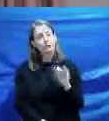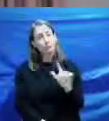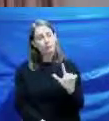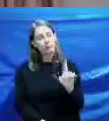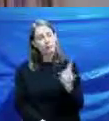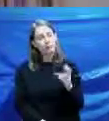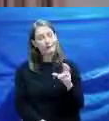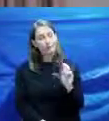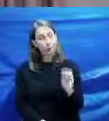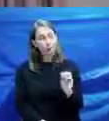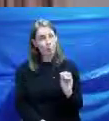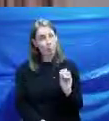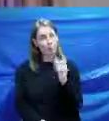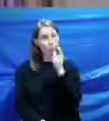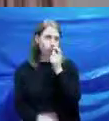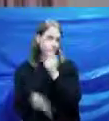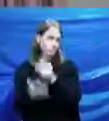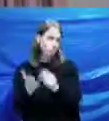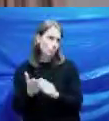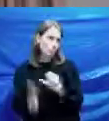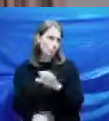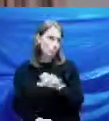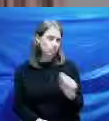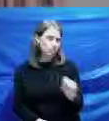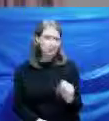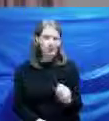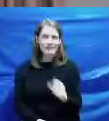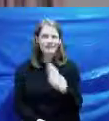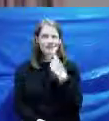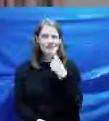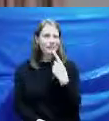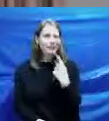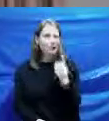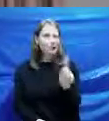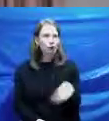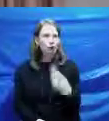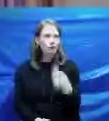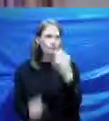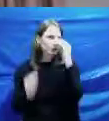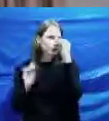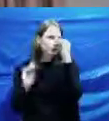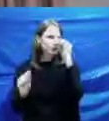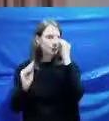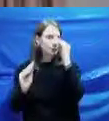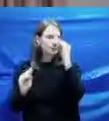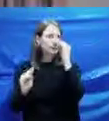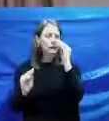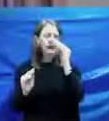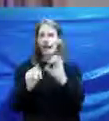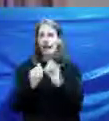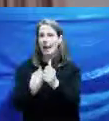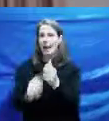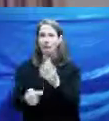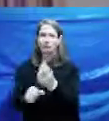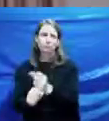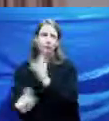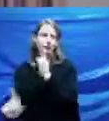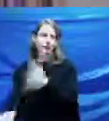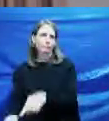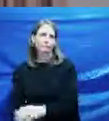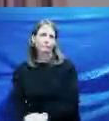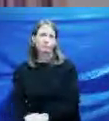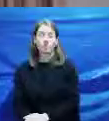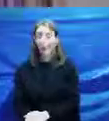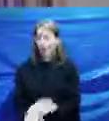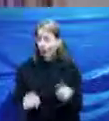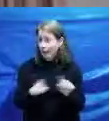to teach and you have to get through the curriculum, as a teacher, your best bet is efficient, quick. What's the easiest way I